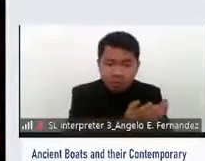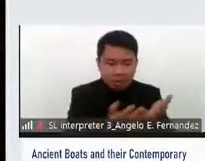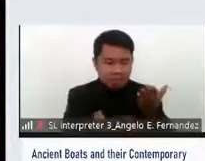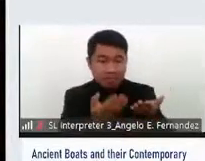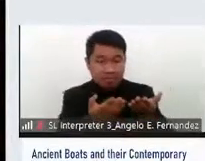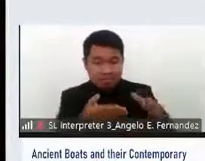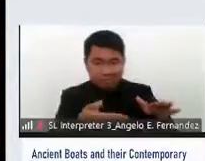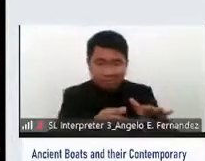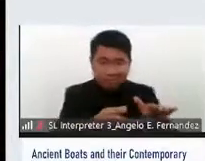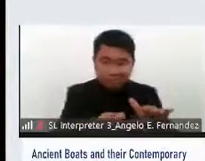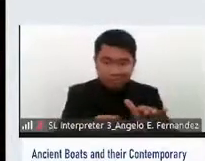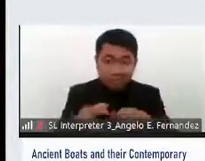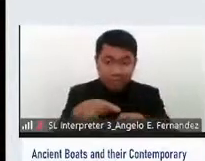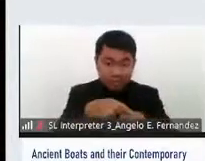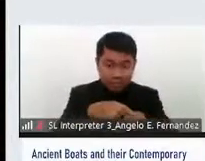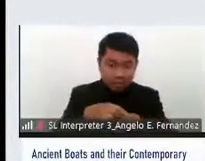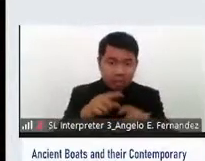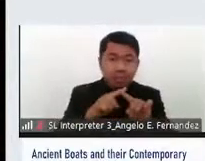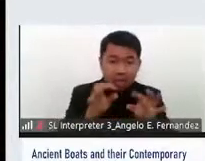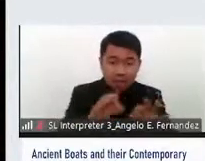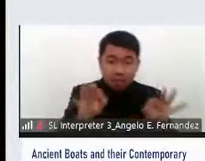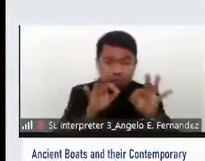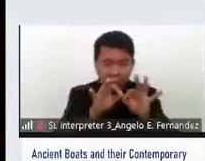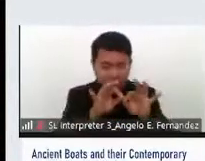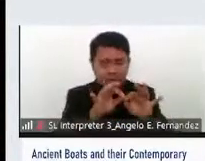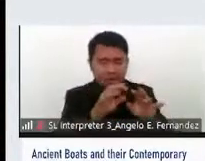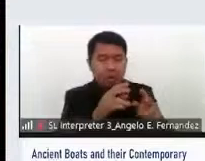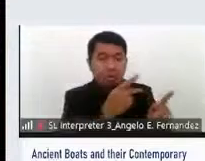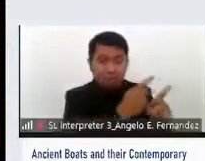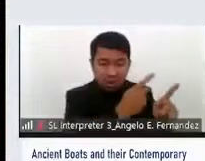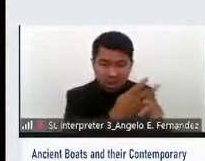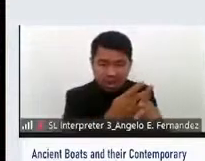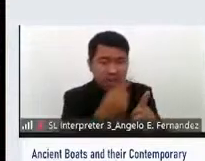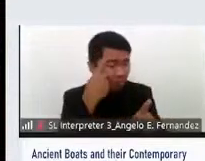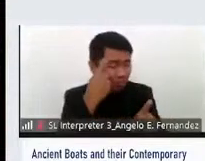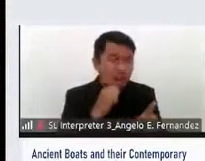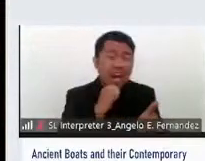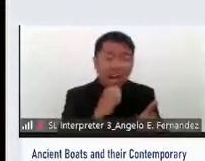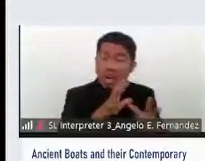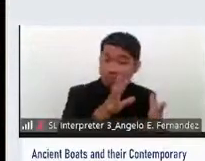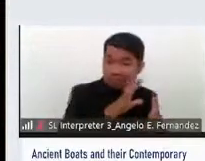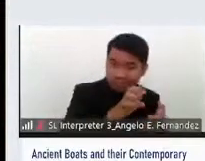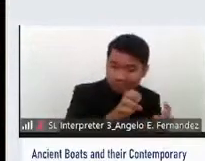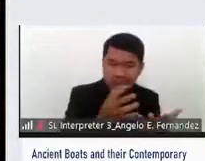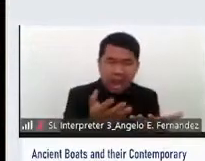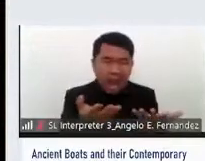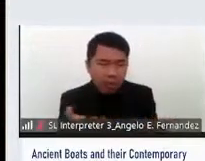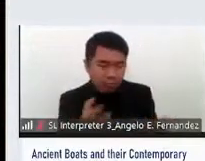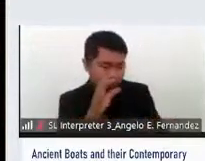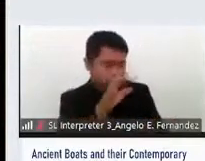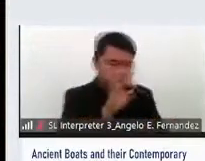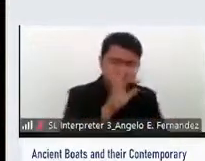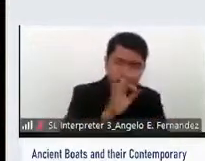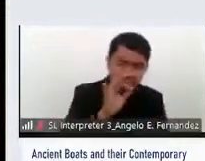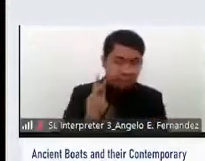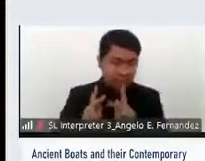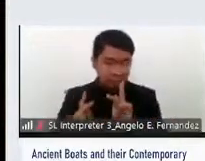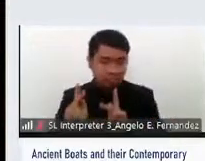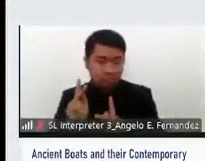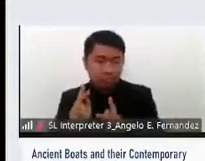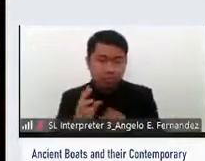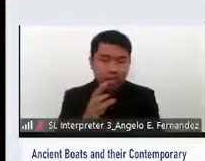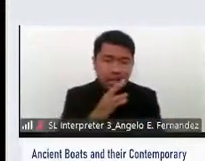it is essential that they are protected against destruction caused by treasure hunting or land development. Because of